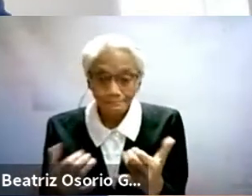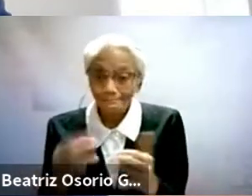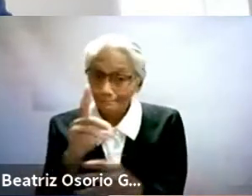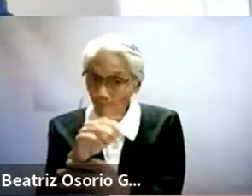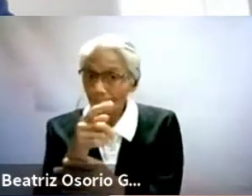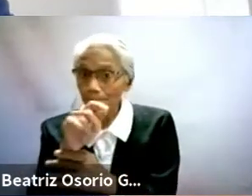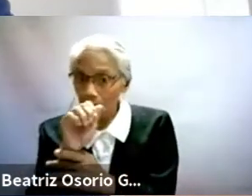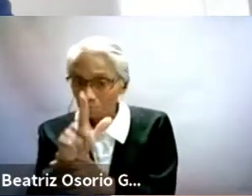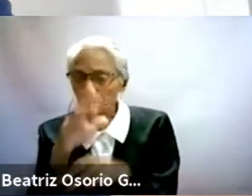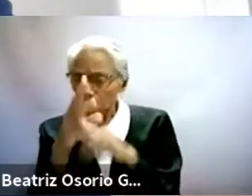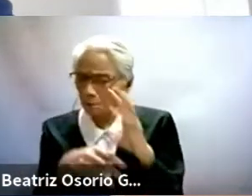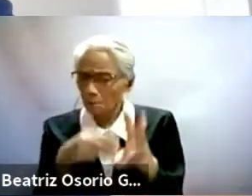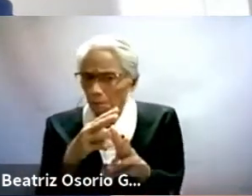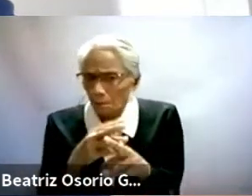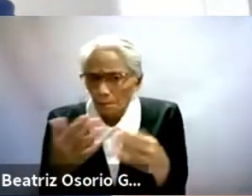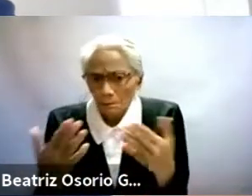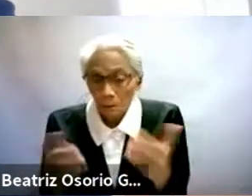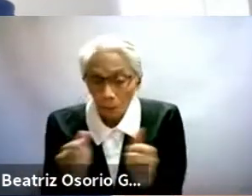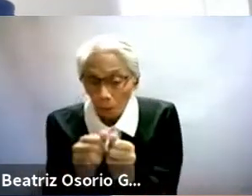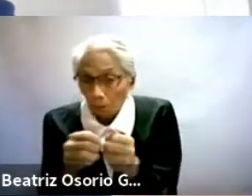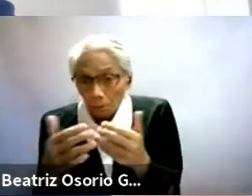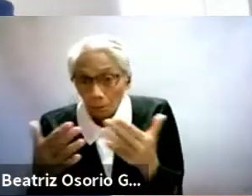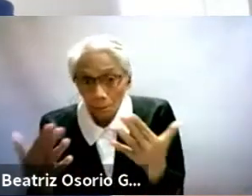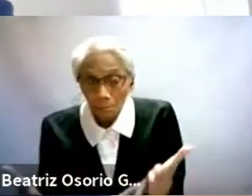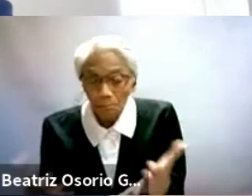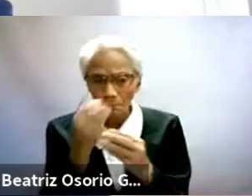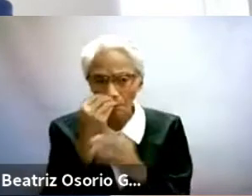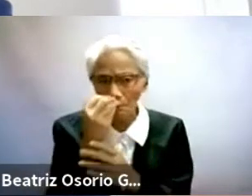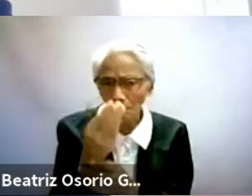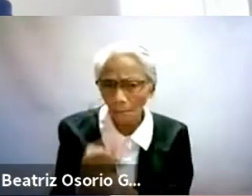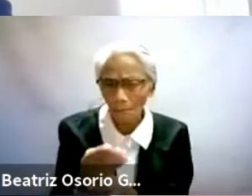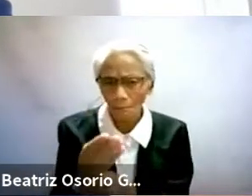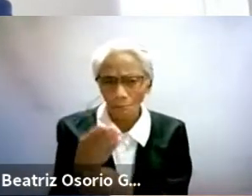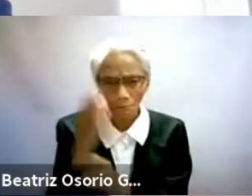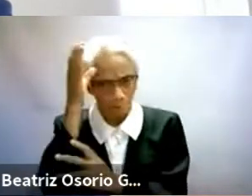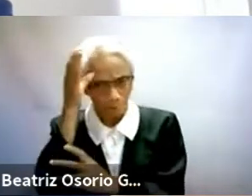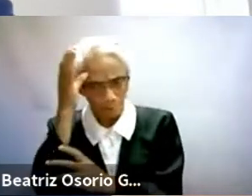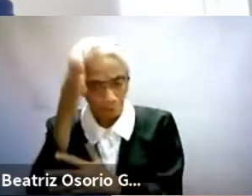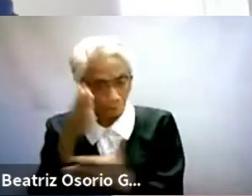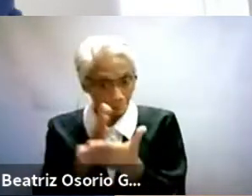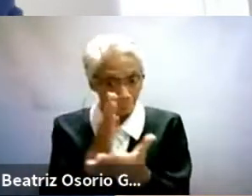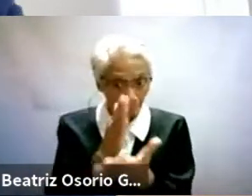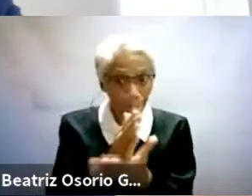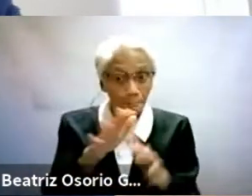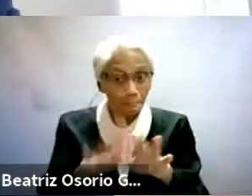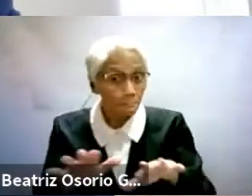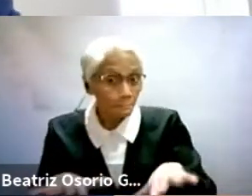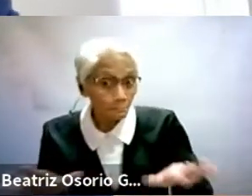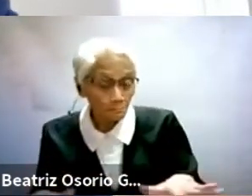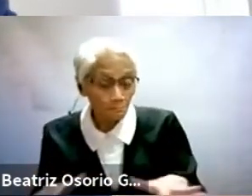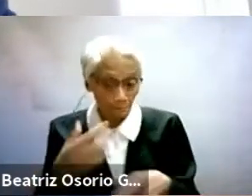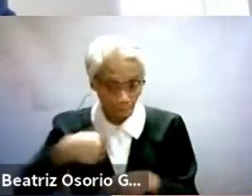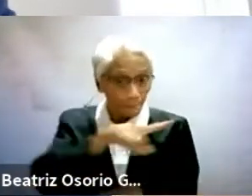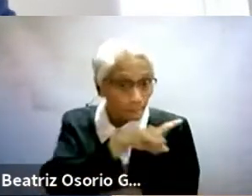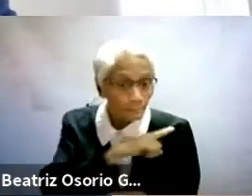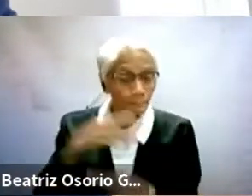was galloping ahead without due consideration of the rights of children. And our task, as